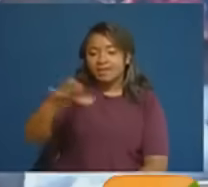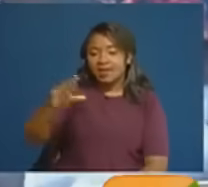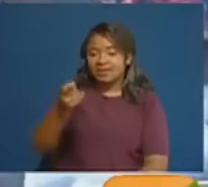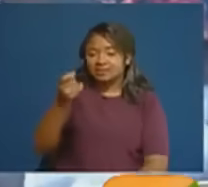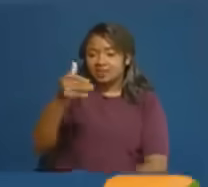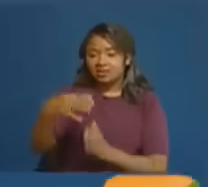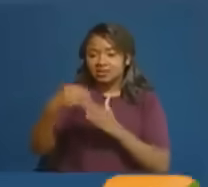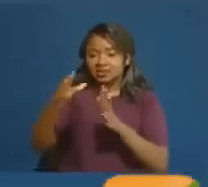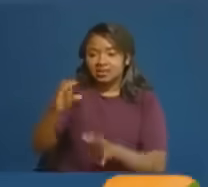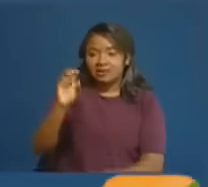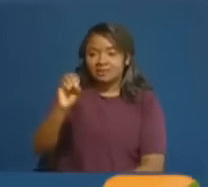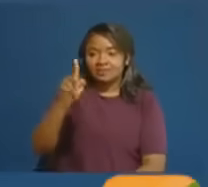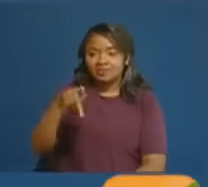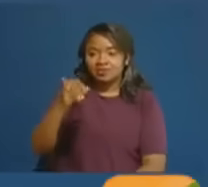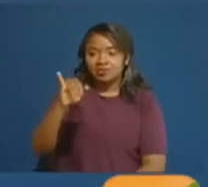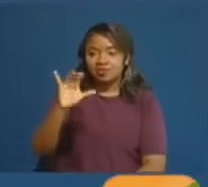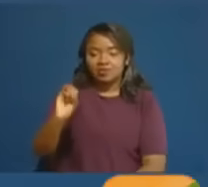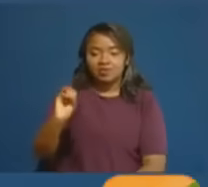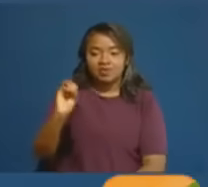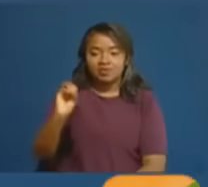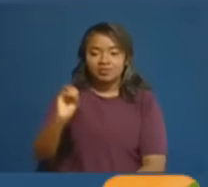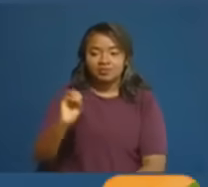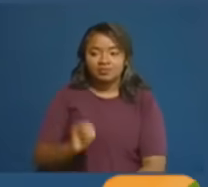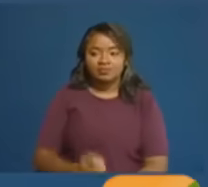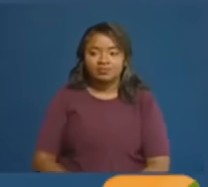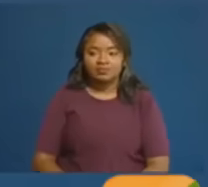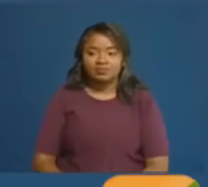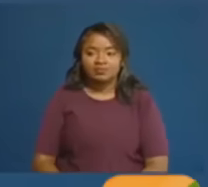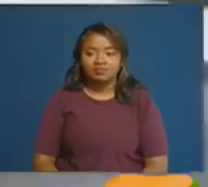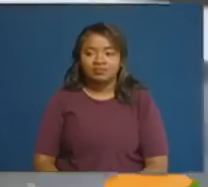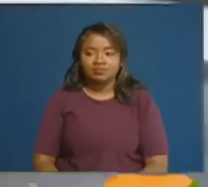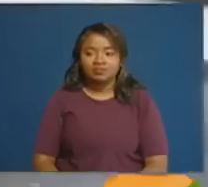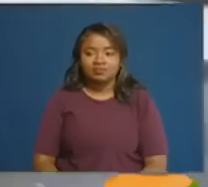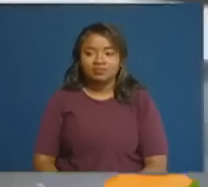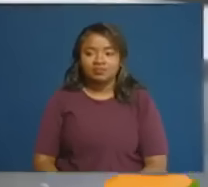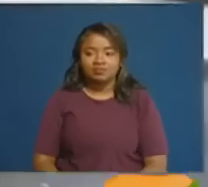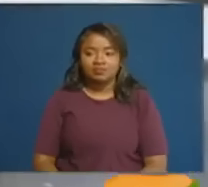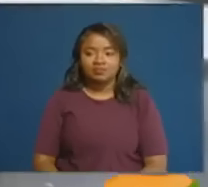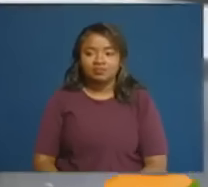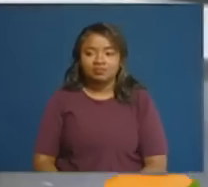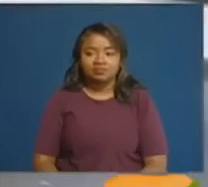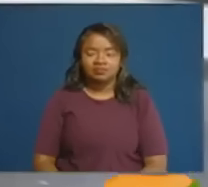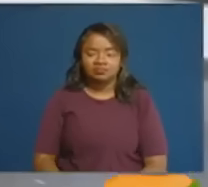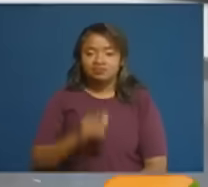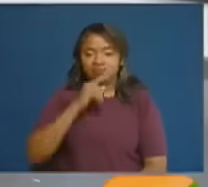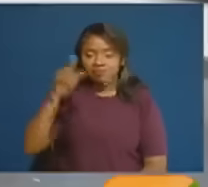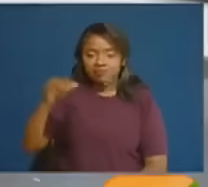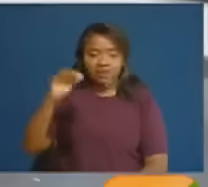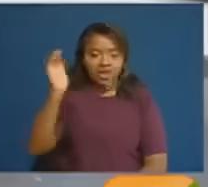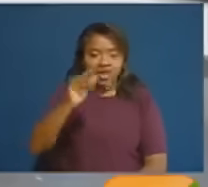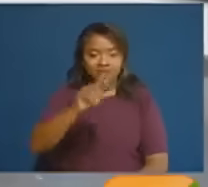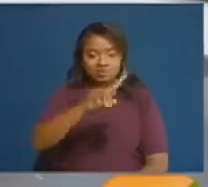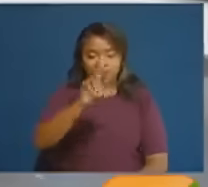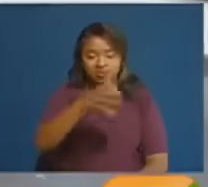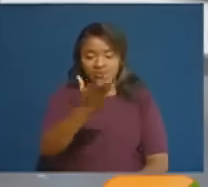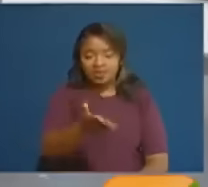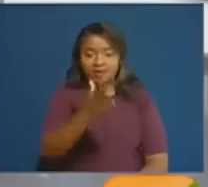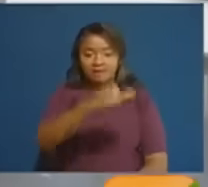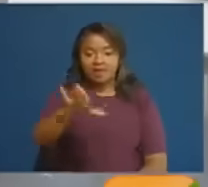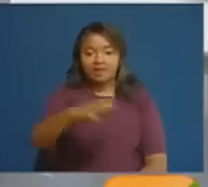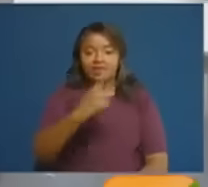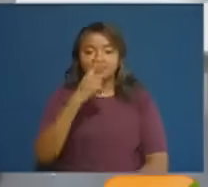Sorry, let me just raise the question. Raised a question on the floor of the House and said that he could not find his